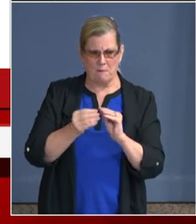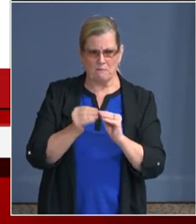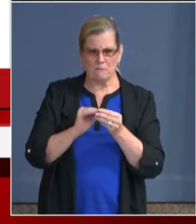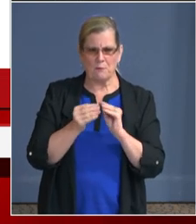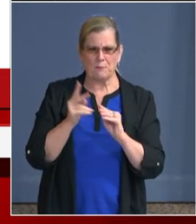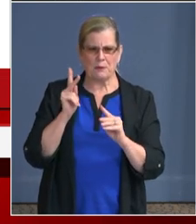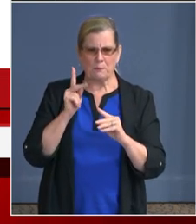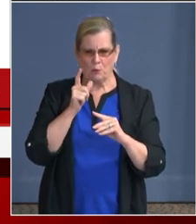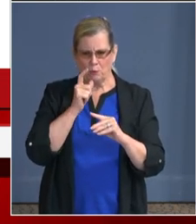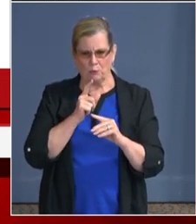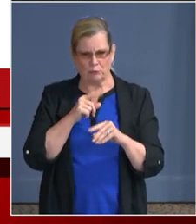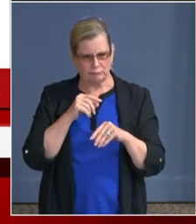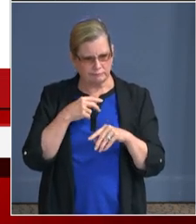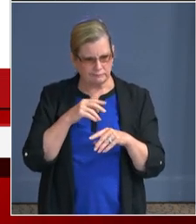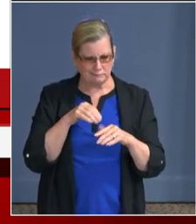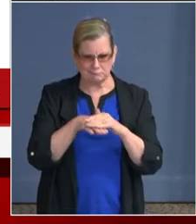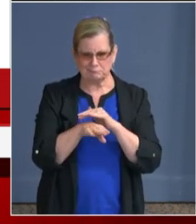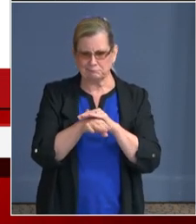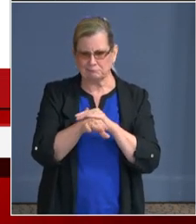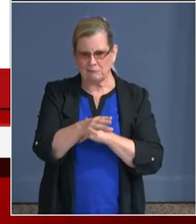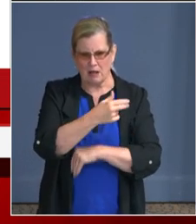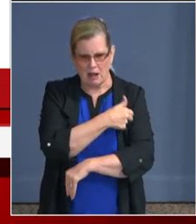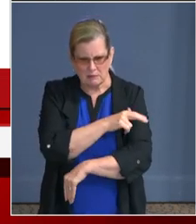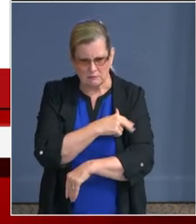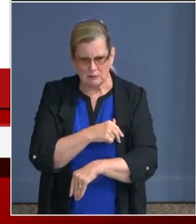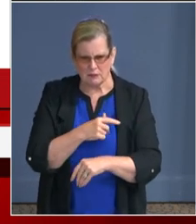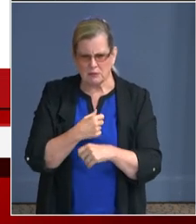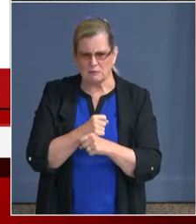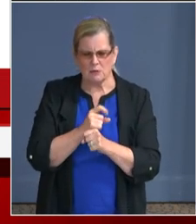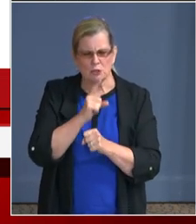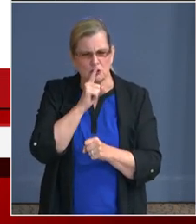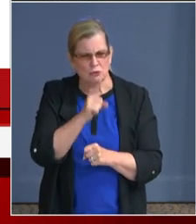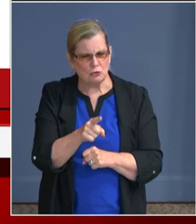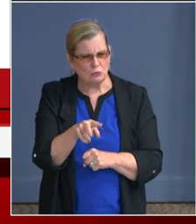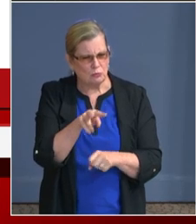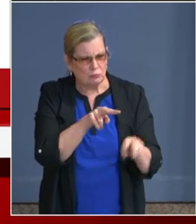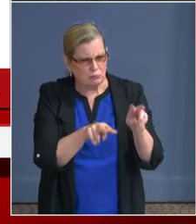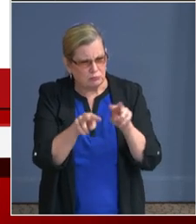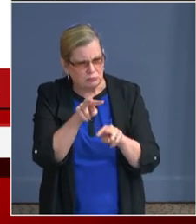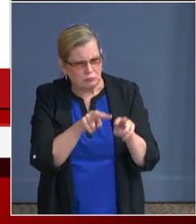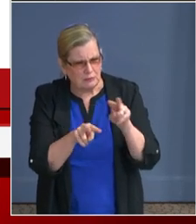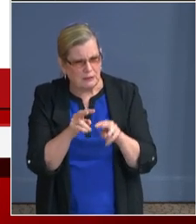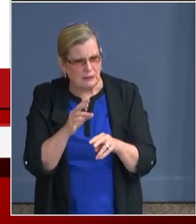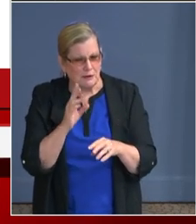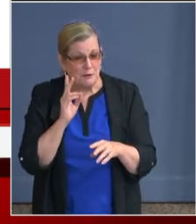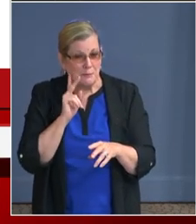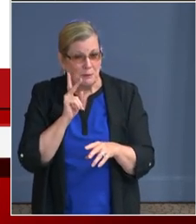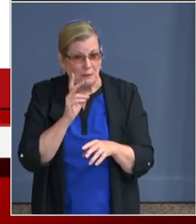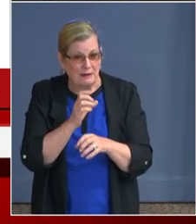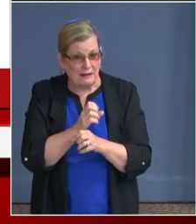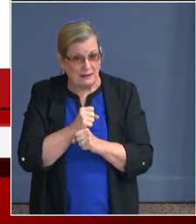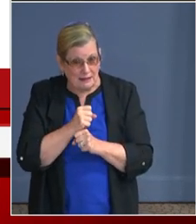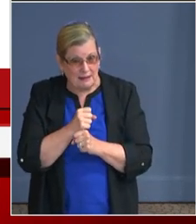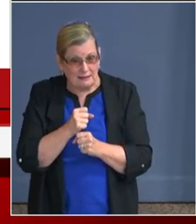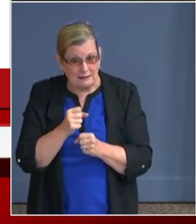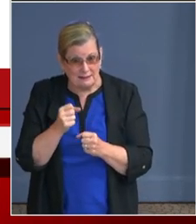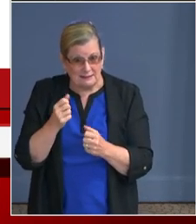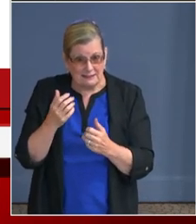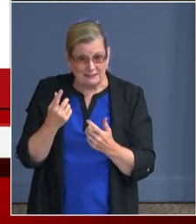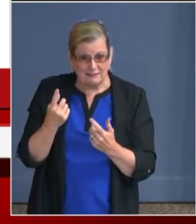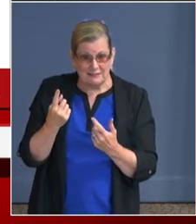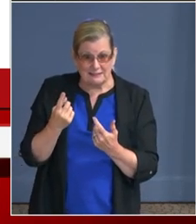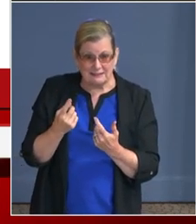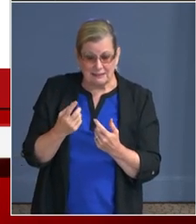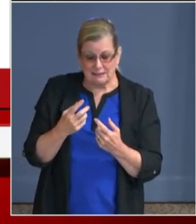Health follows closely to make sure that if people are getting infected in our community and getting very ill